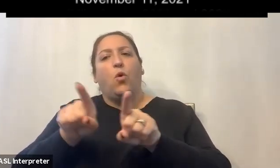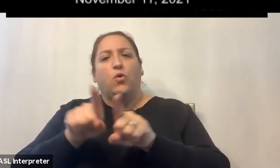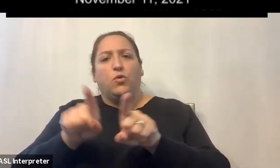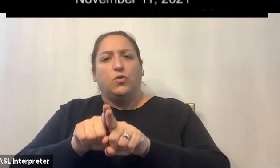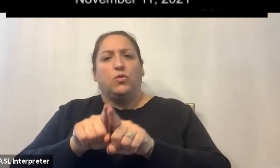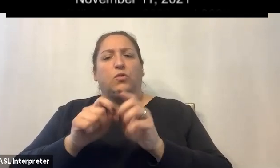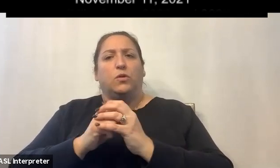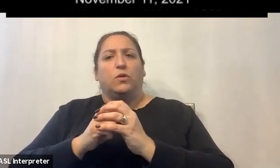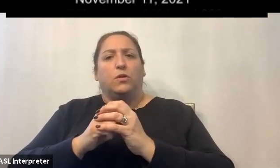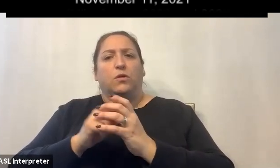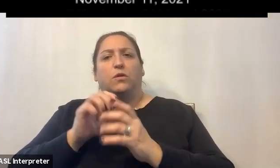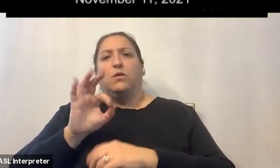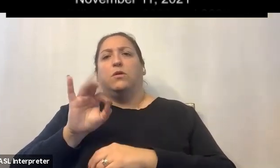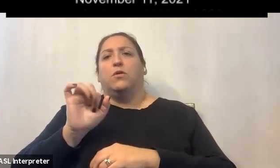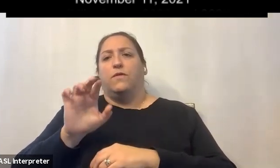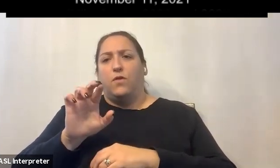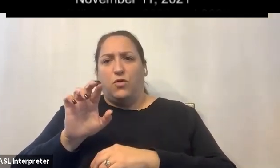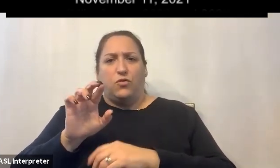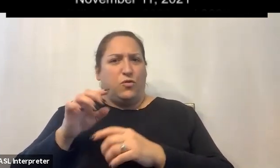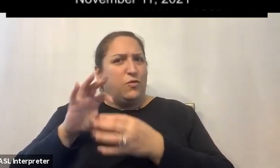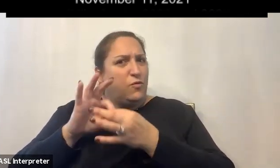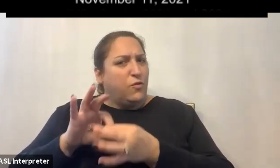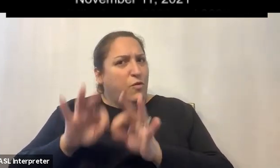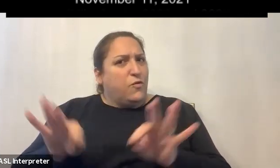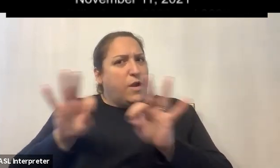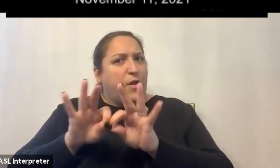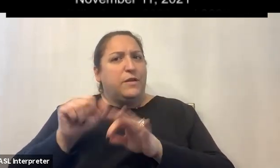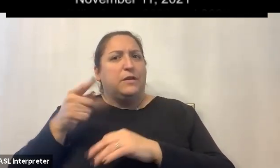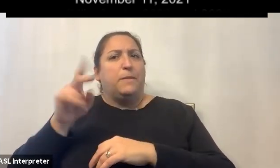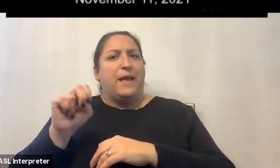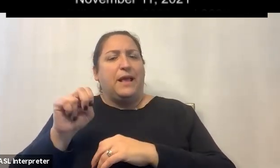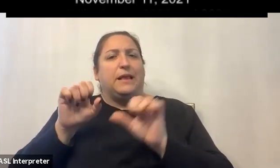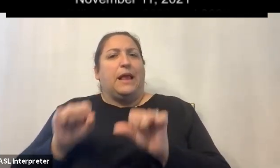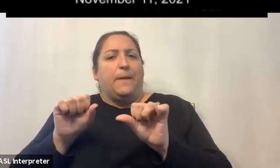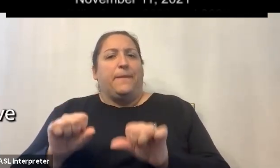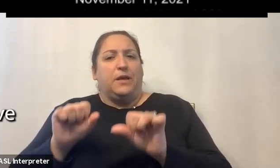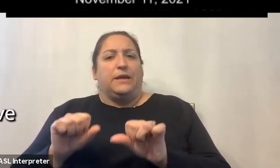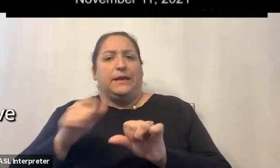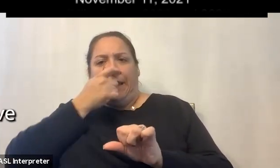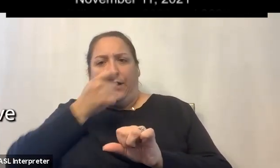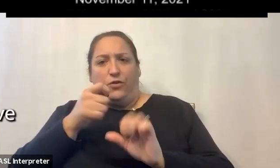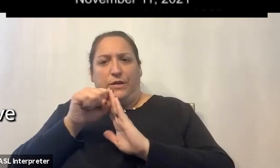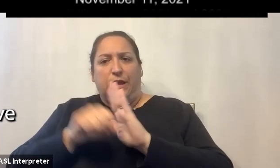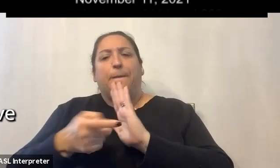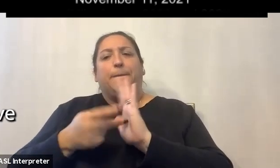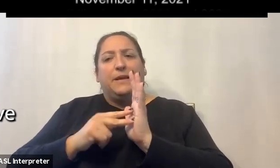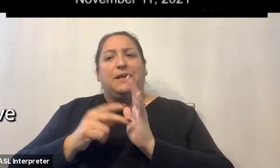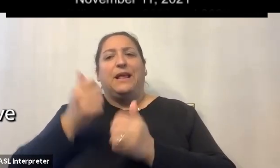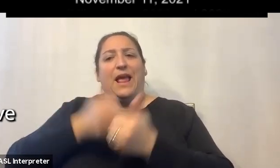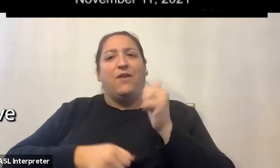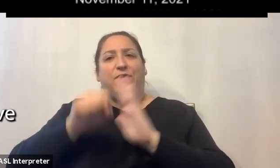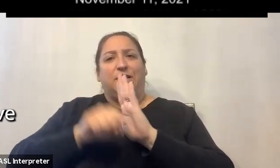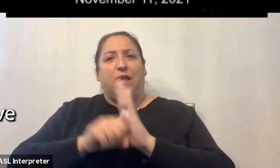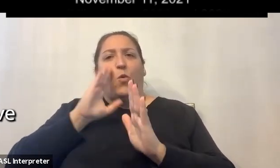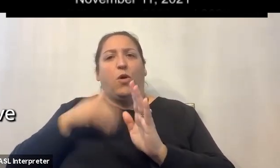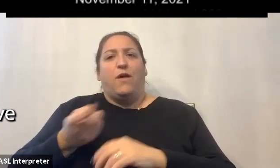is fostering relevant and appropriate space capabilities in interested states. This means that every state will have